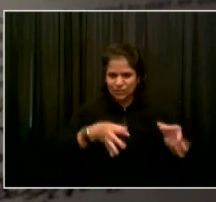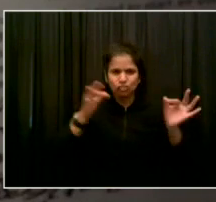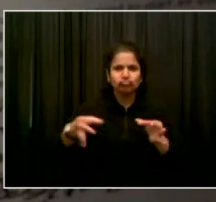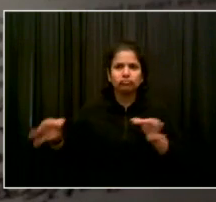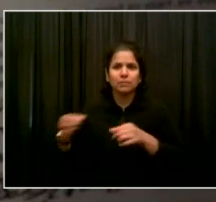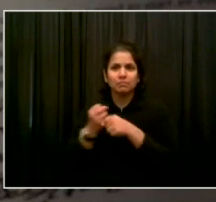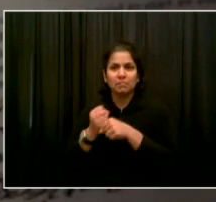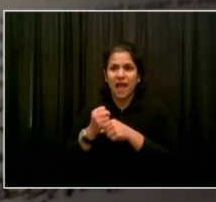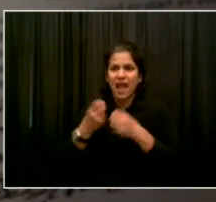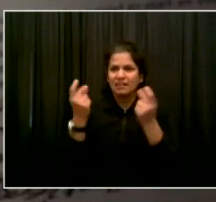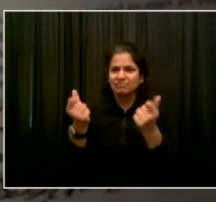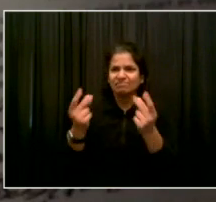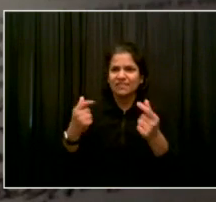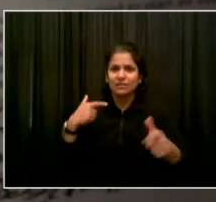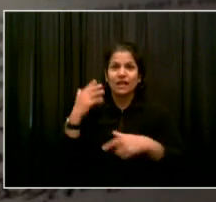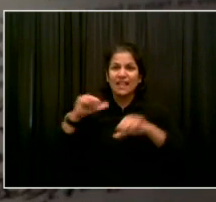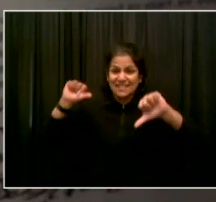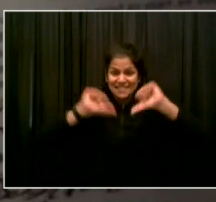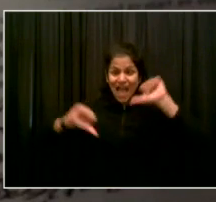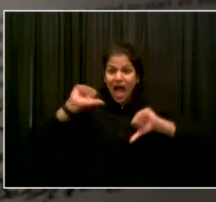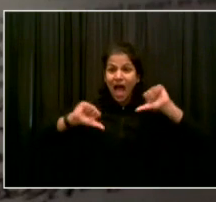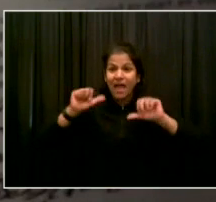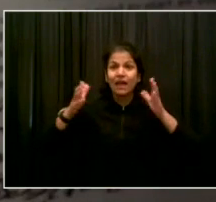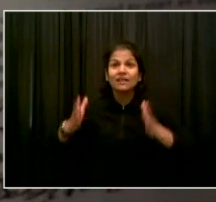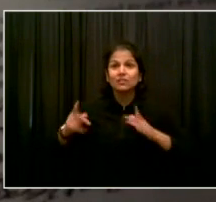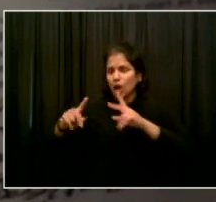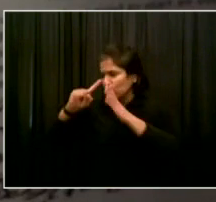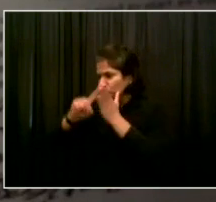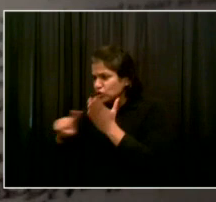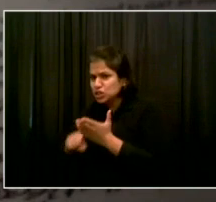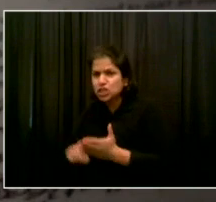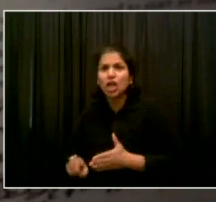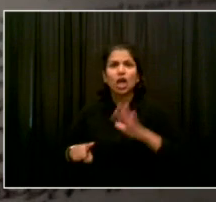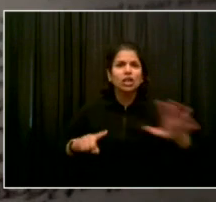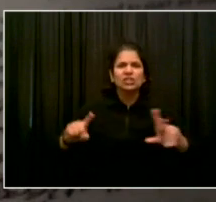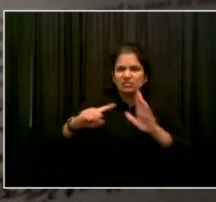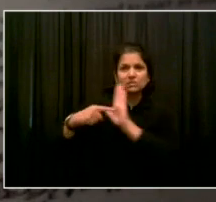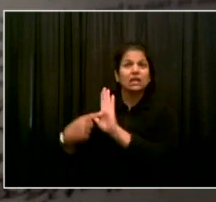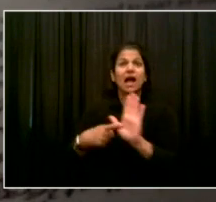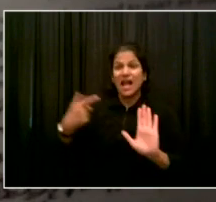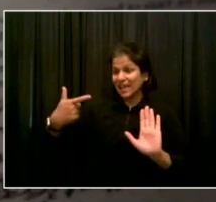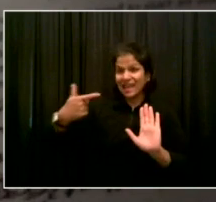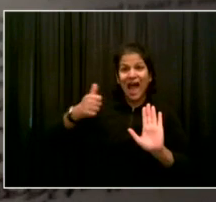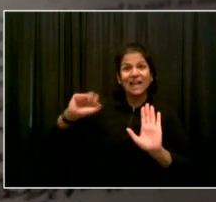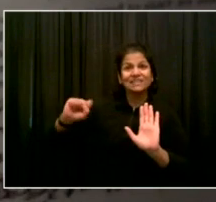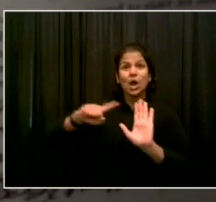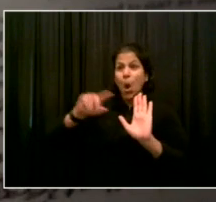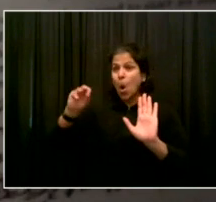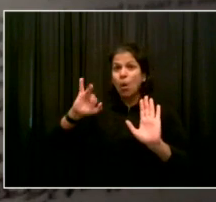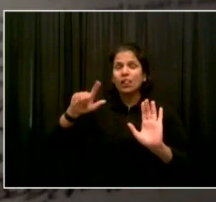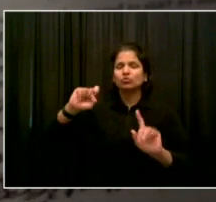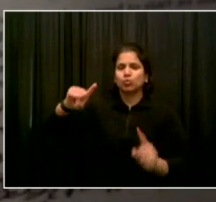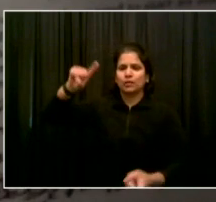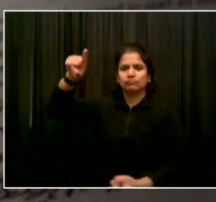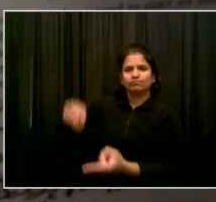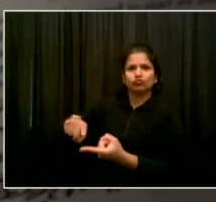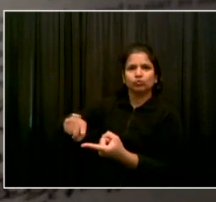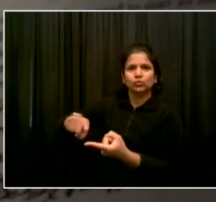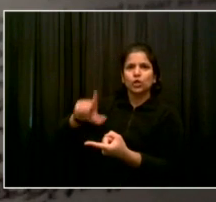cut emissions in half by 2030 if we're to meet the targets that we set in Paris. That's a huge